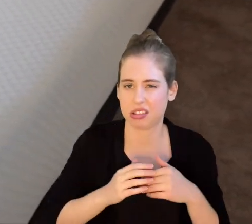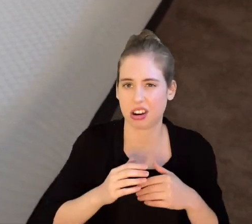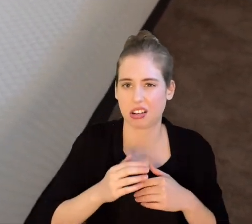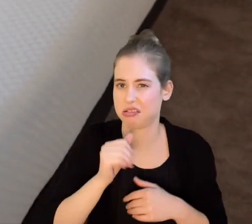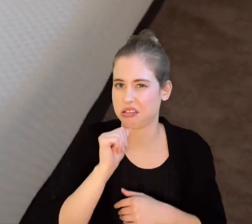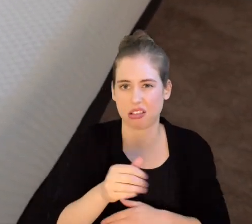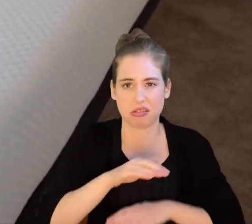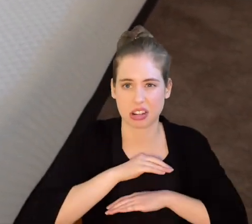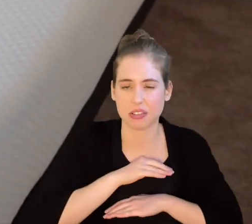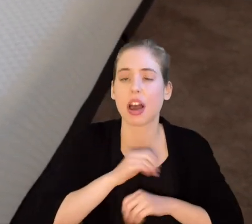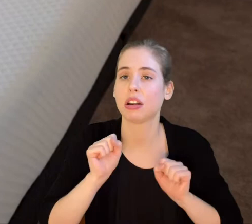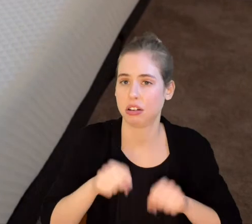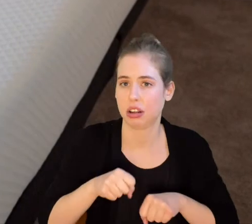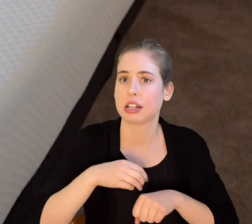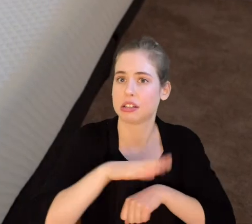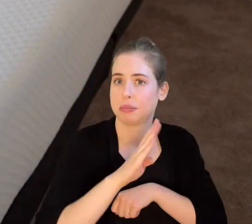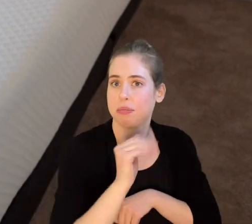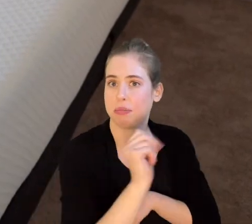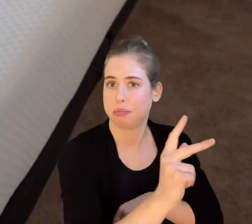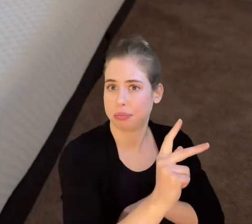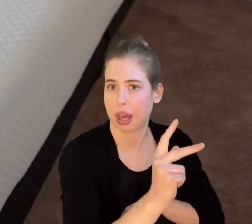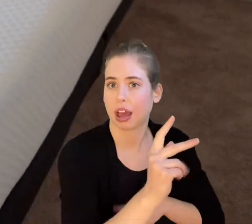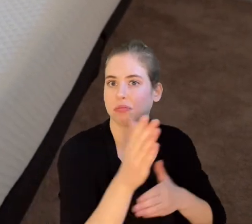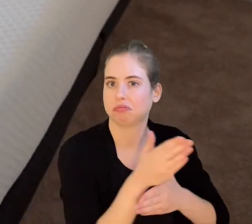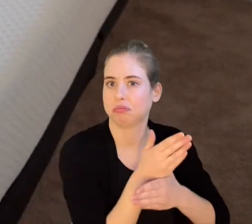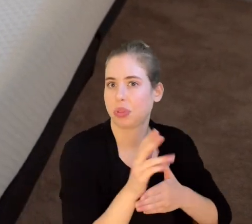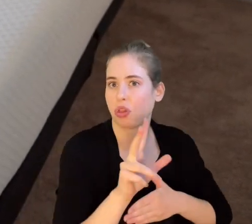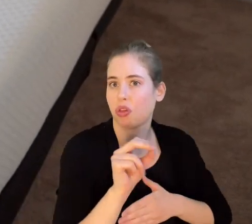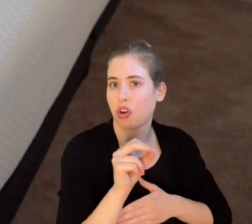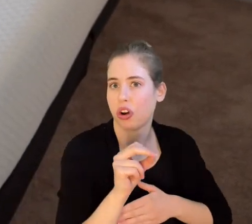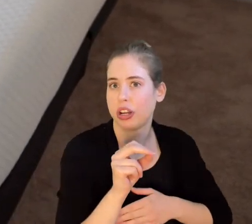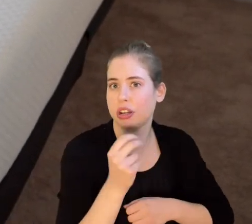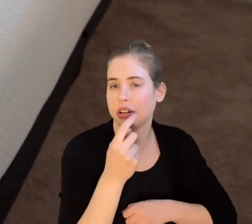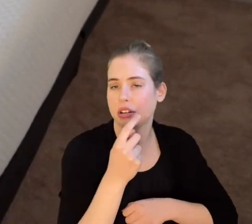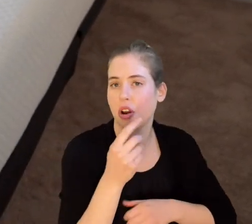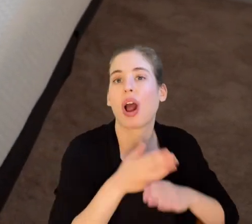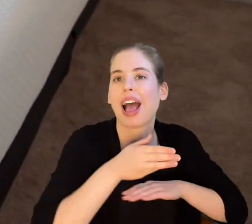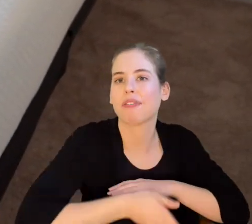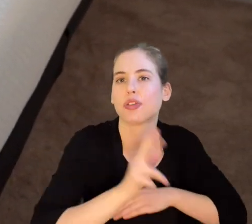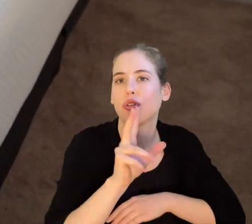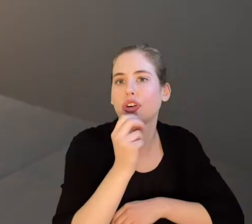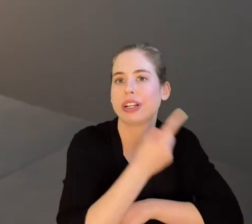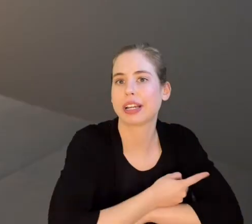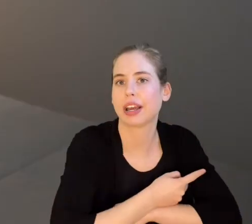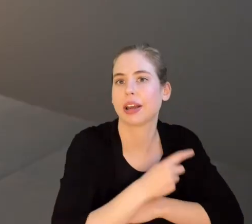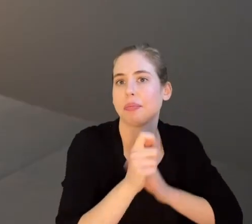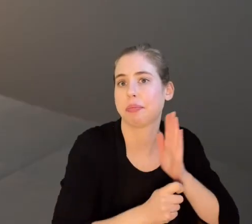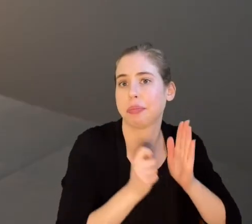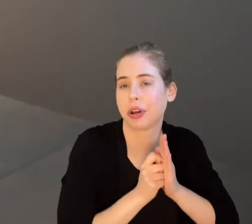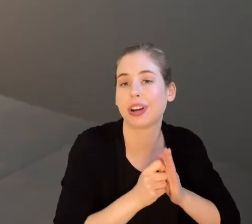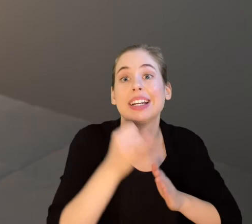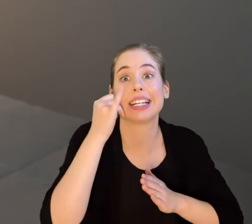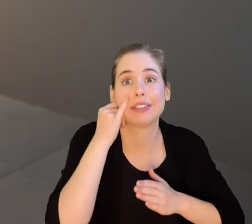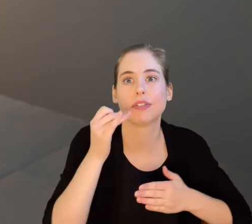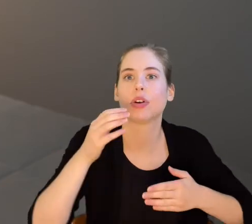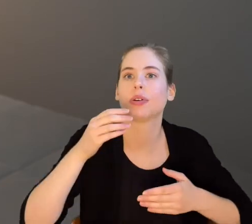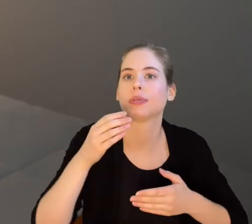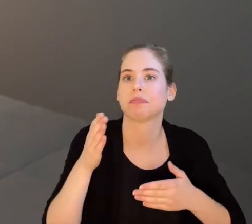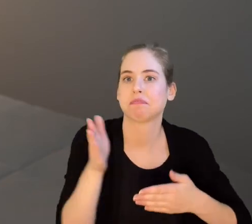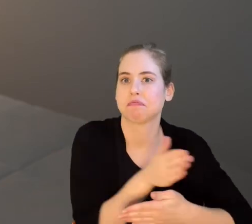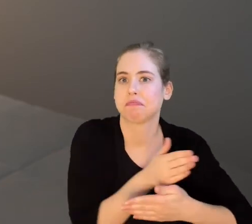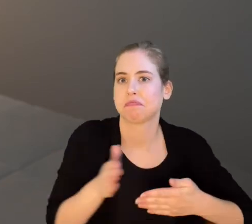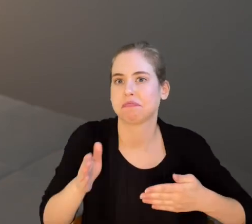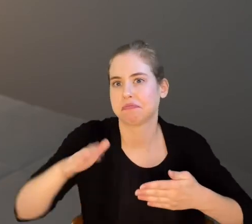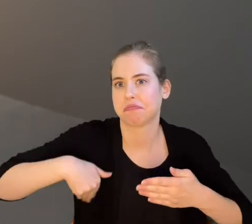within the 120 nights. NOLA will also arrange for the mattress to be picked up. The NOLA Limited Edition 10